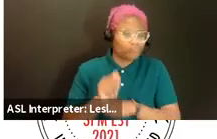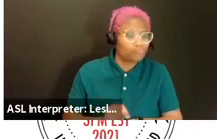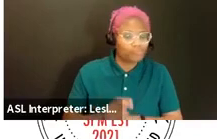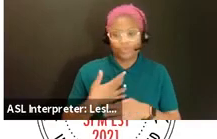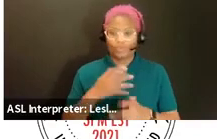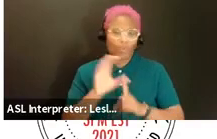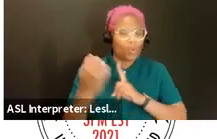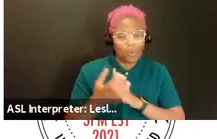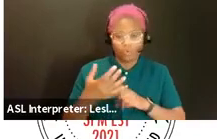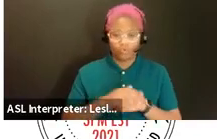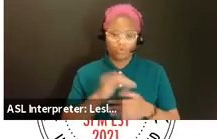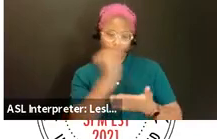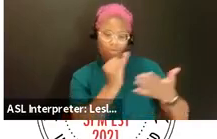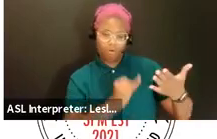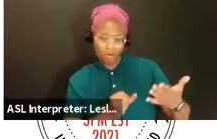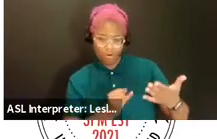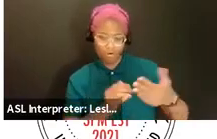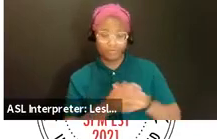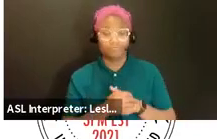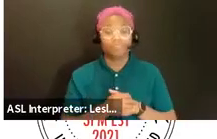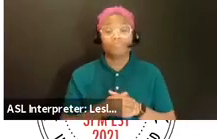the documentation required for an O1,